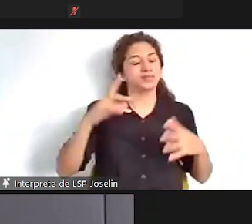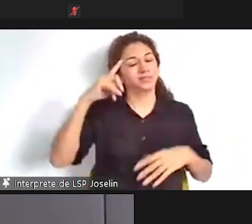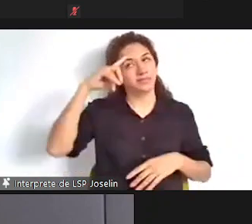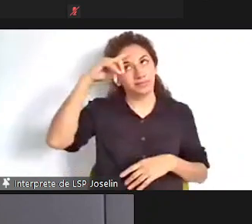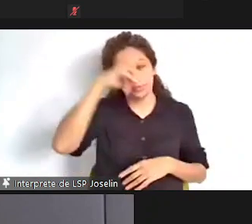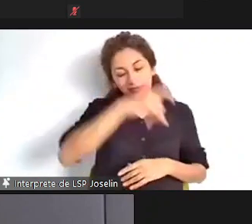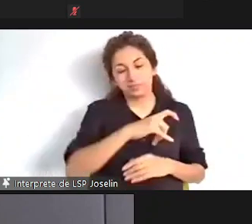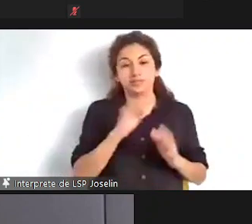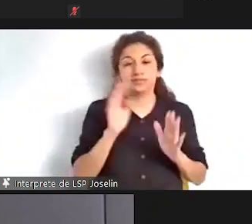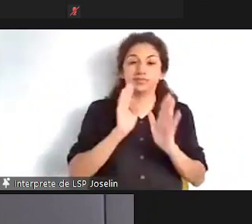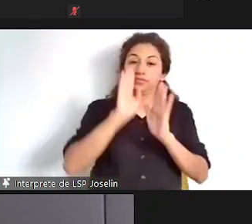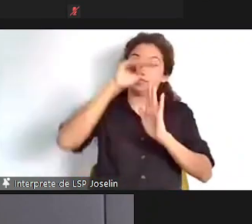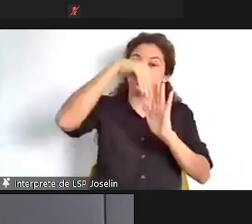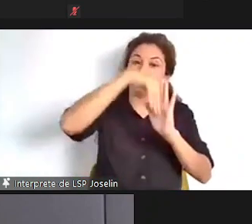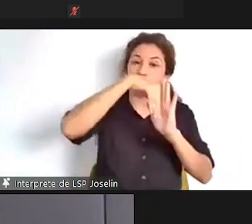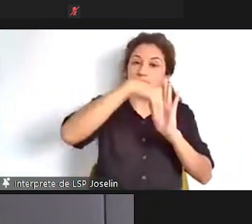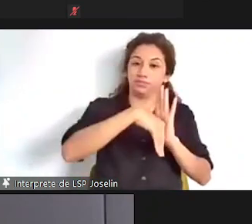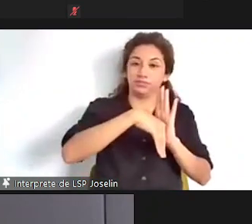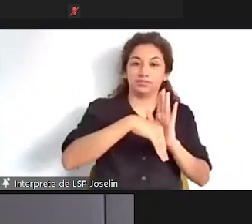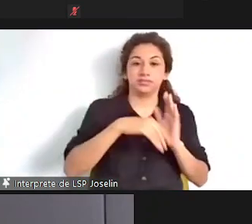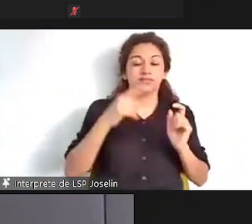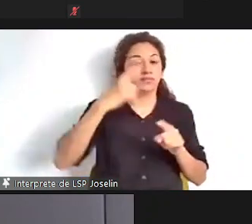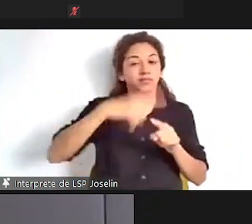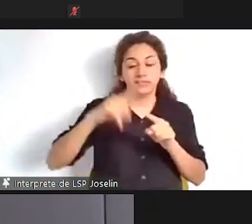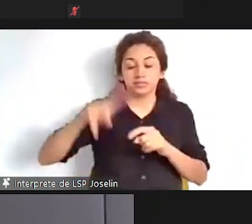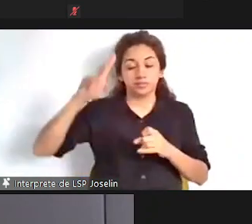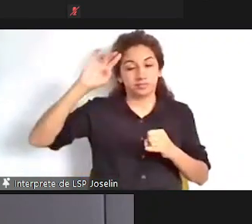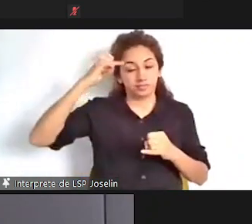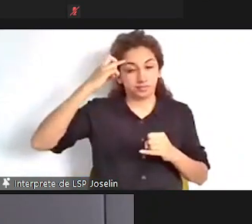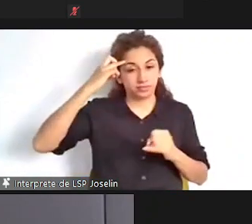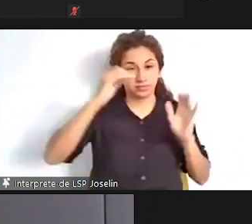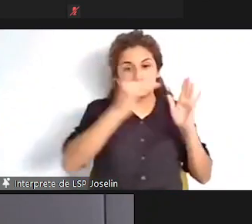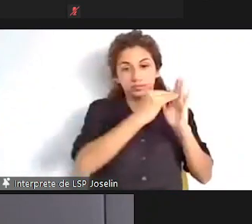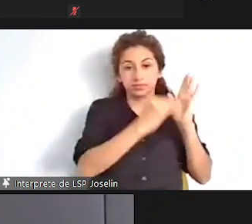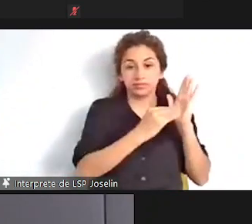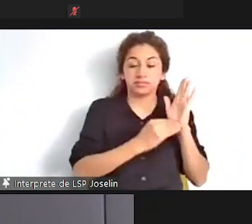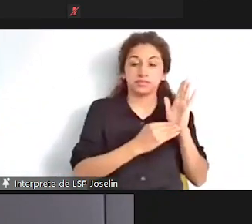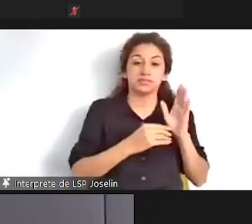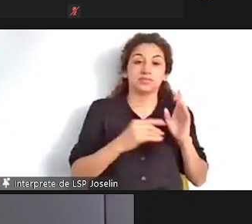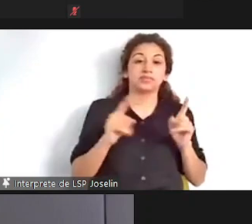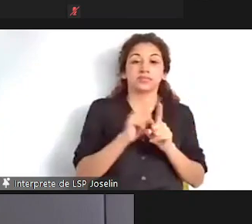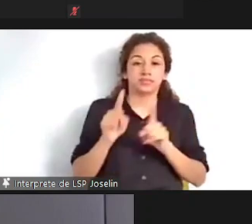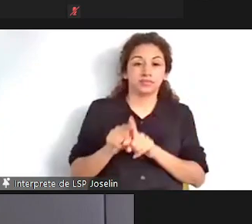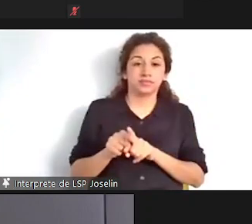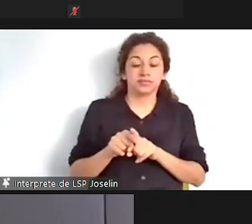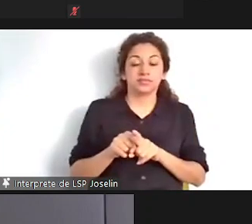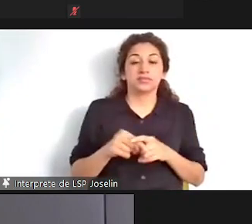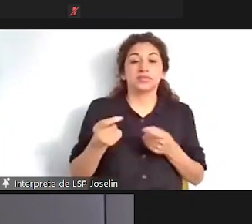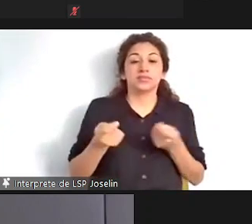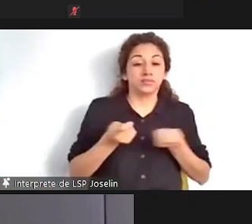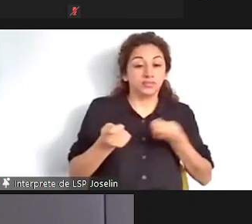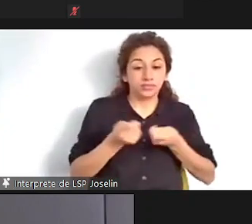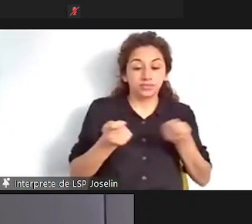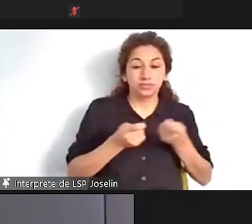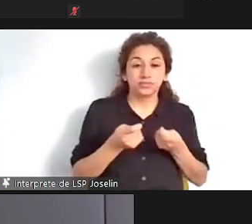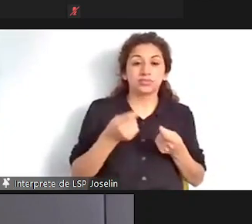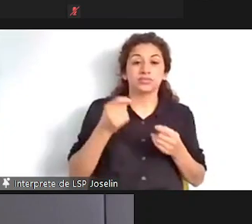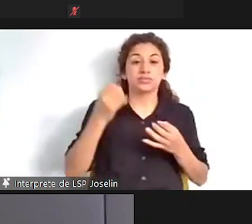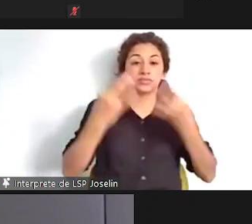difficult to go forward in different environments and public policies in